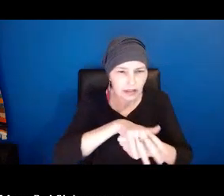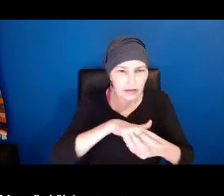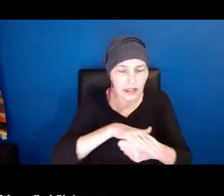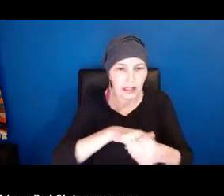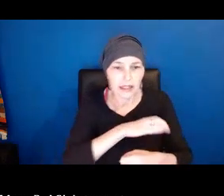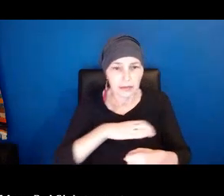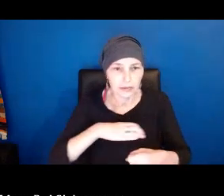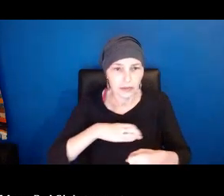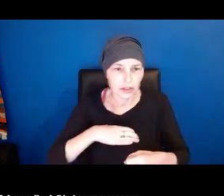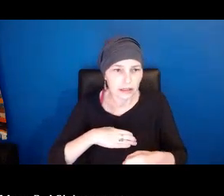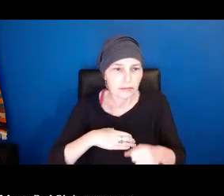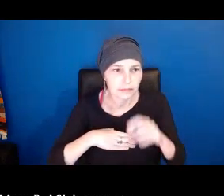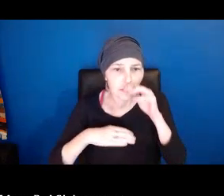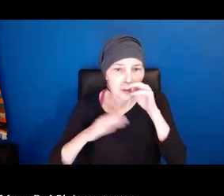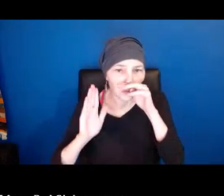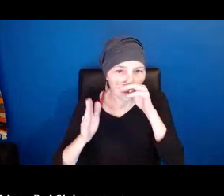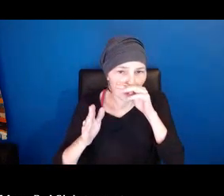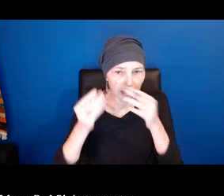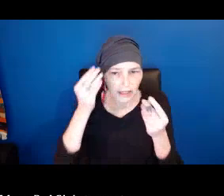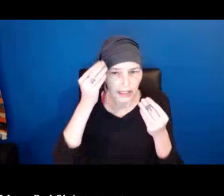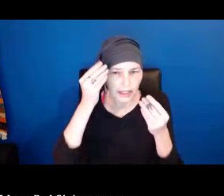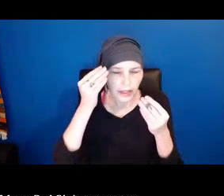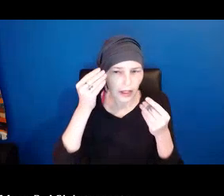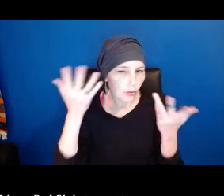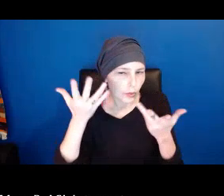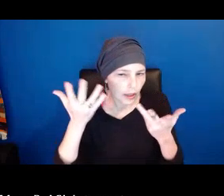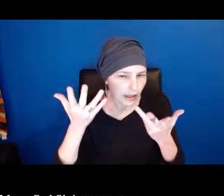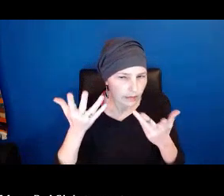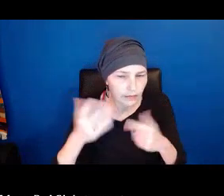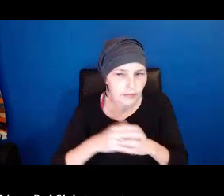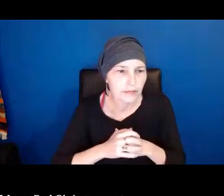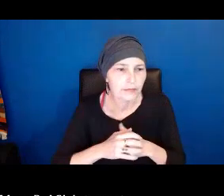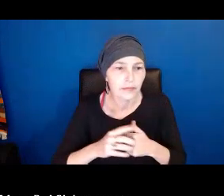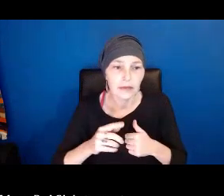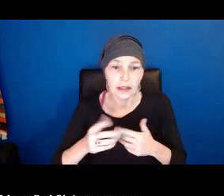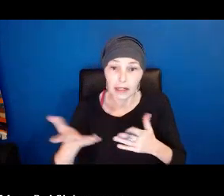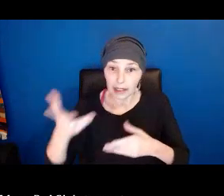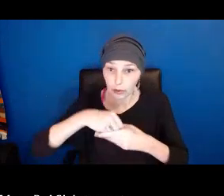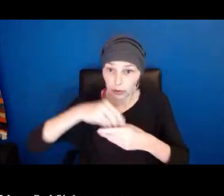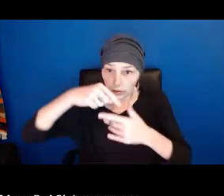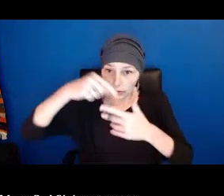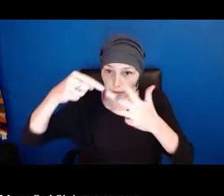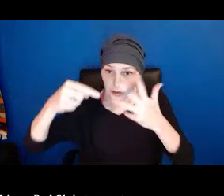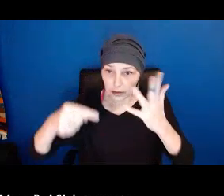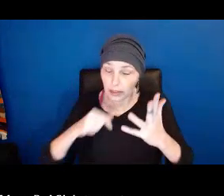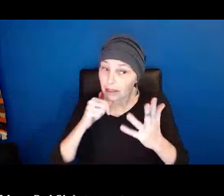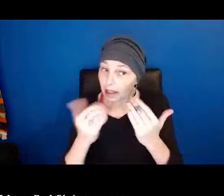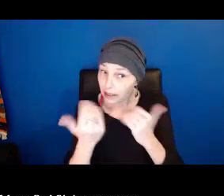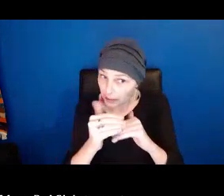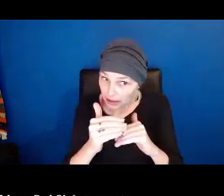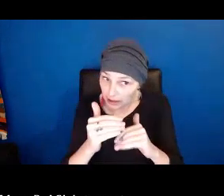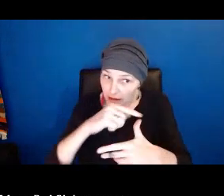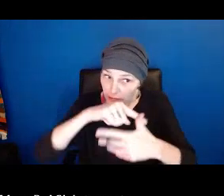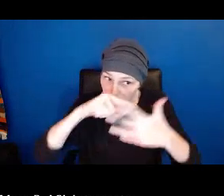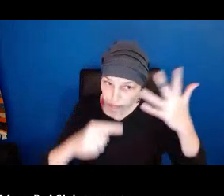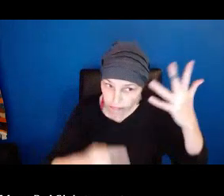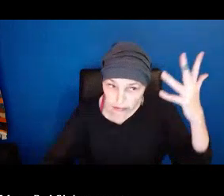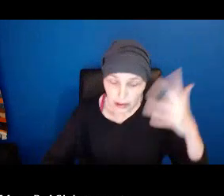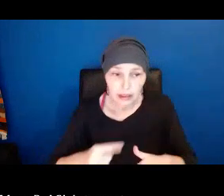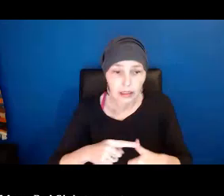CPUC, shall consider factors that include, but are not limited to, all of the following. 1, presence